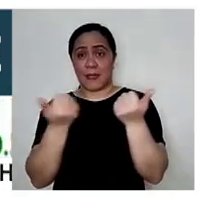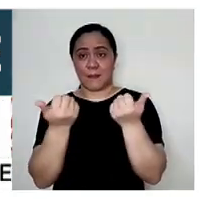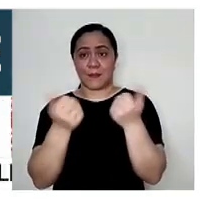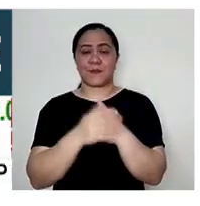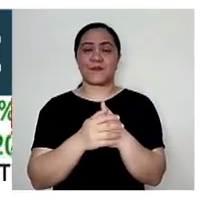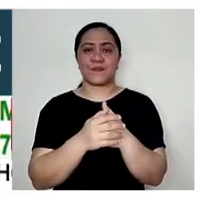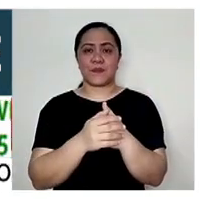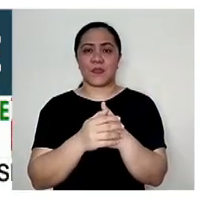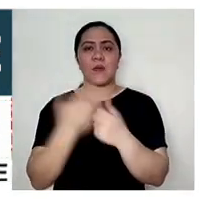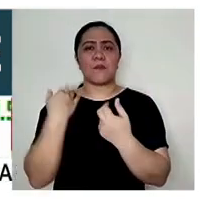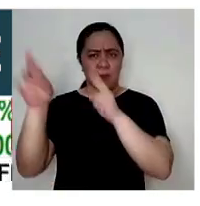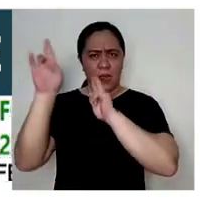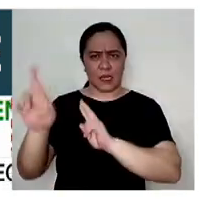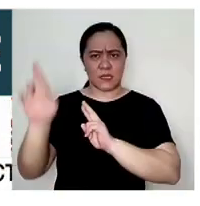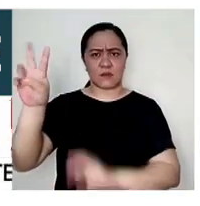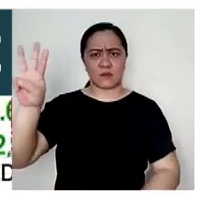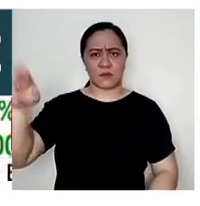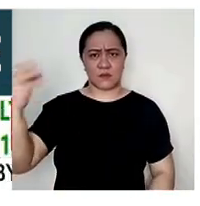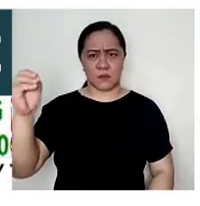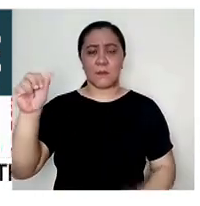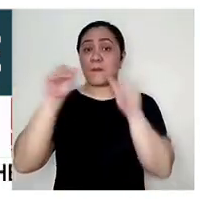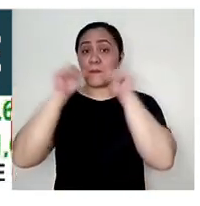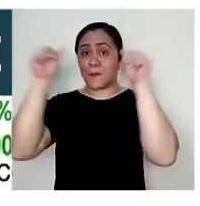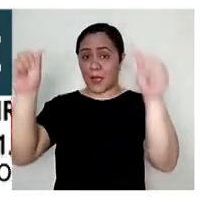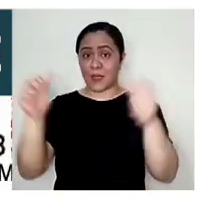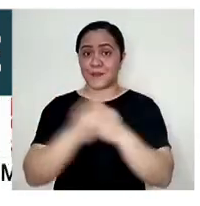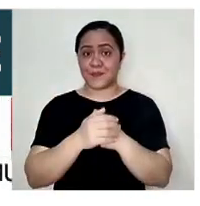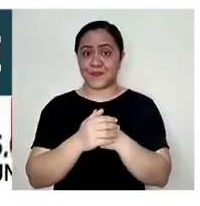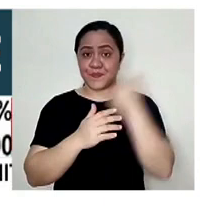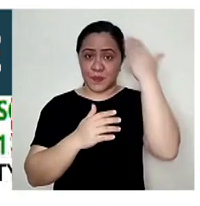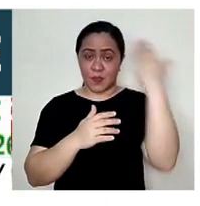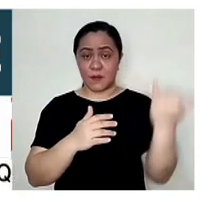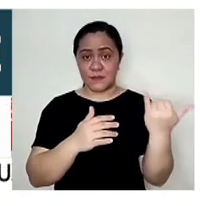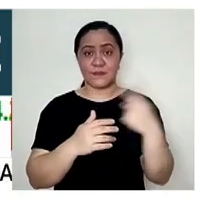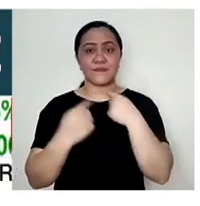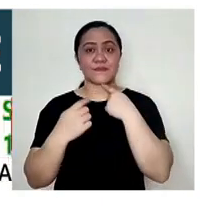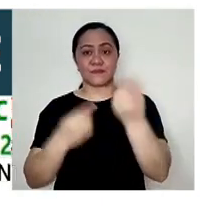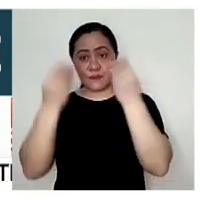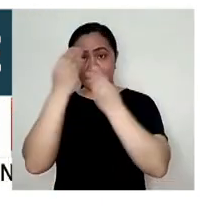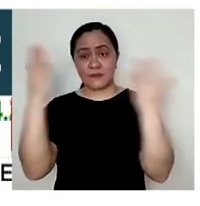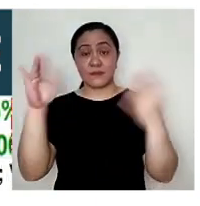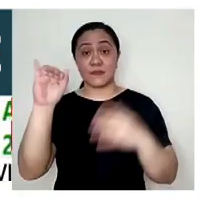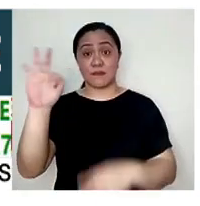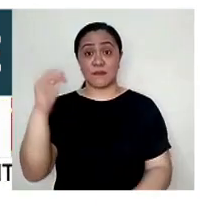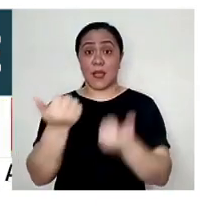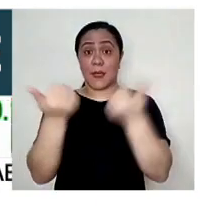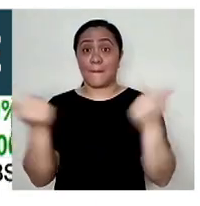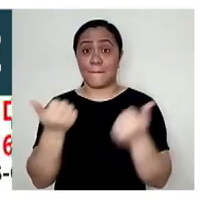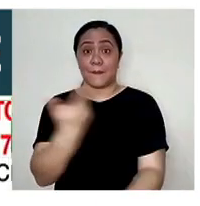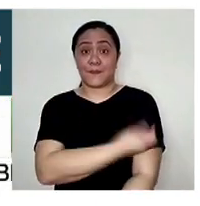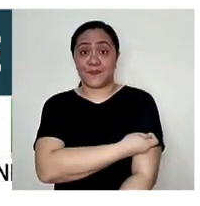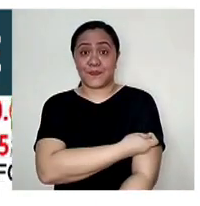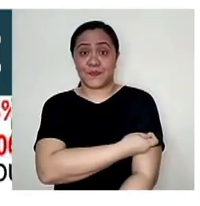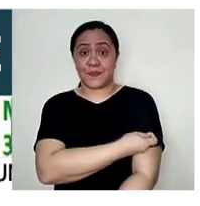the WHO announcement because, see, they were saying that if a vaccine becomes available, that is